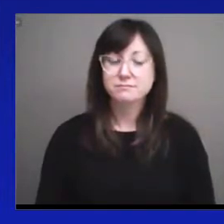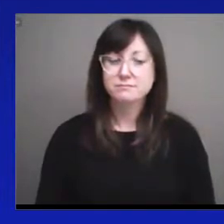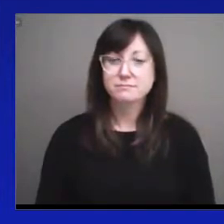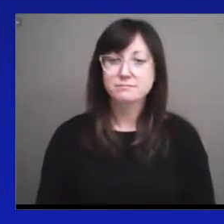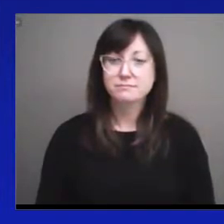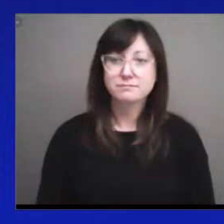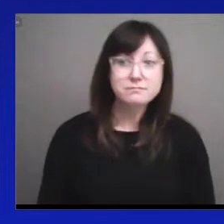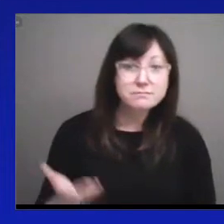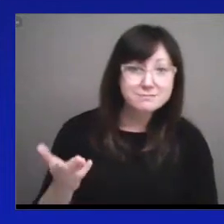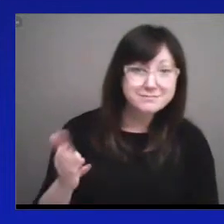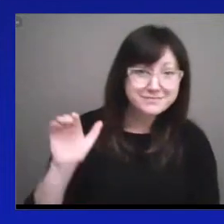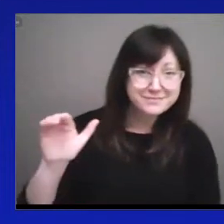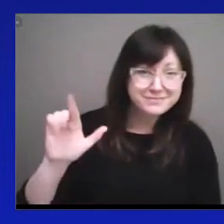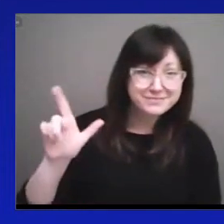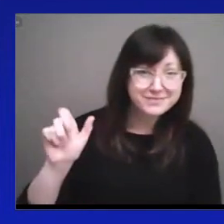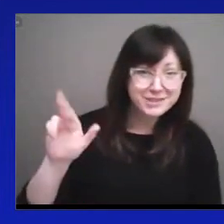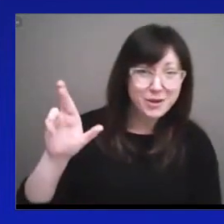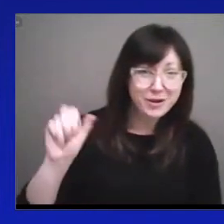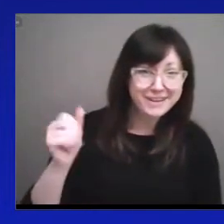Laura, are you on the line?